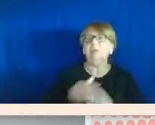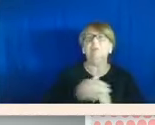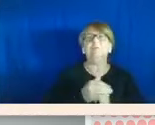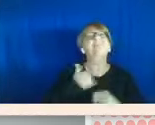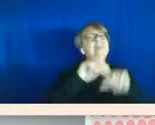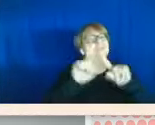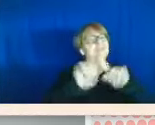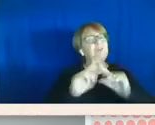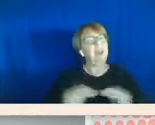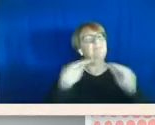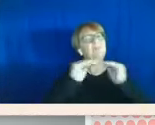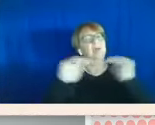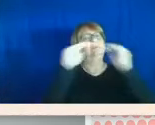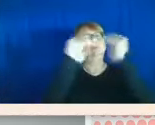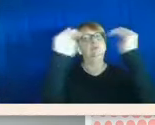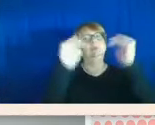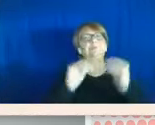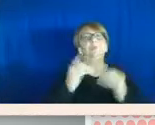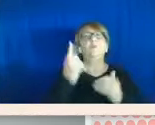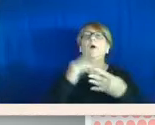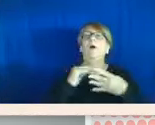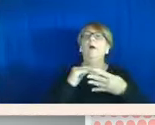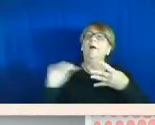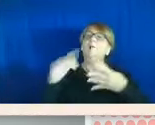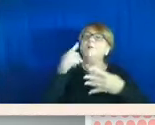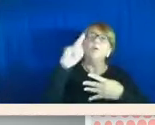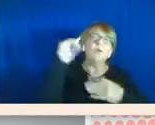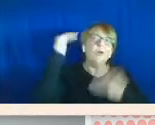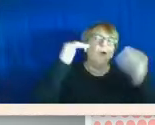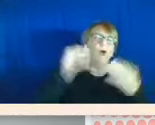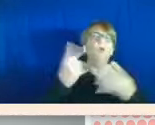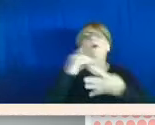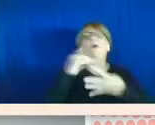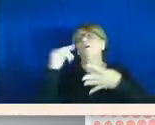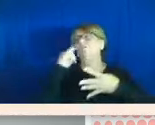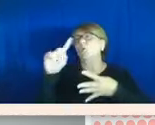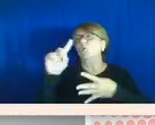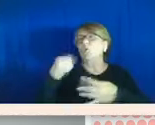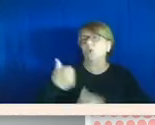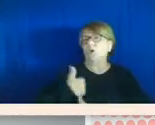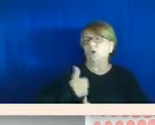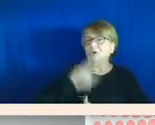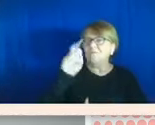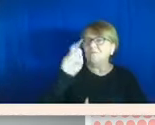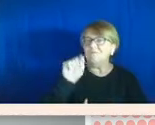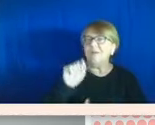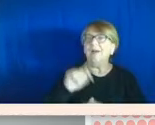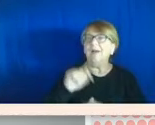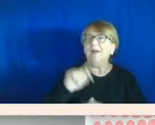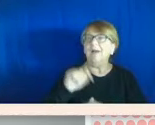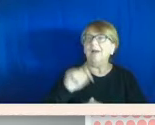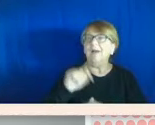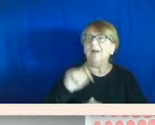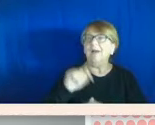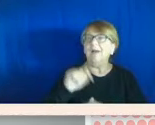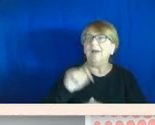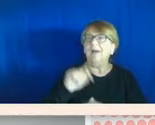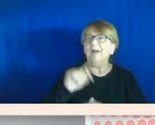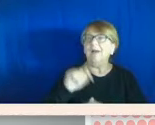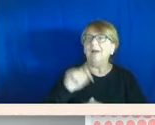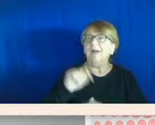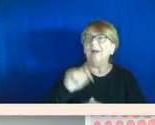that. There's one for adults, there's one for veterans, for families, and for youth. So we have quite